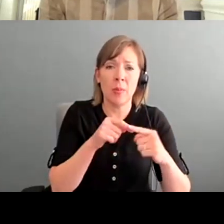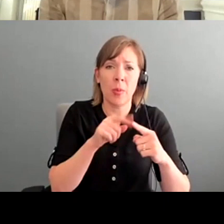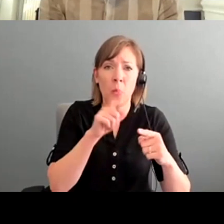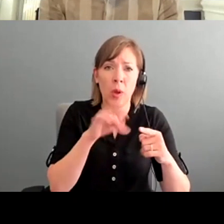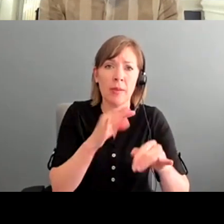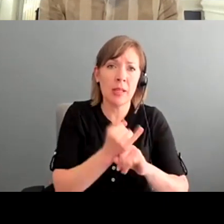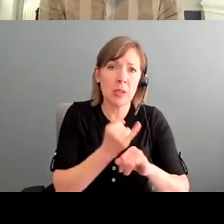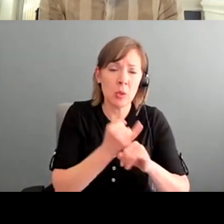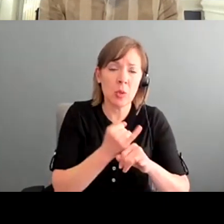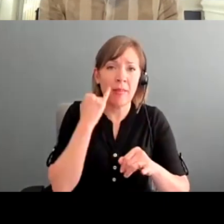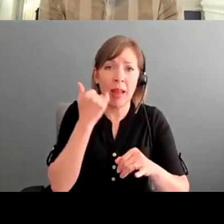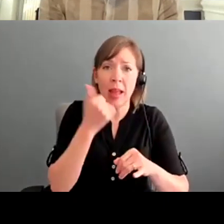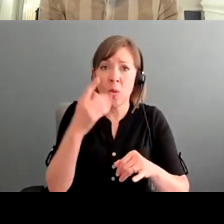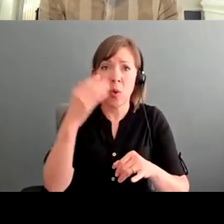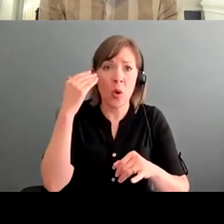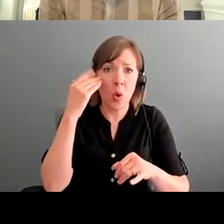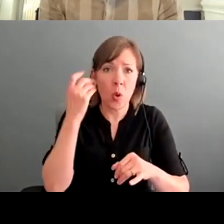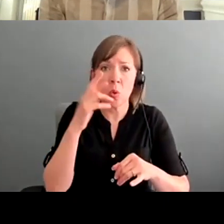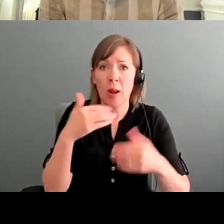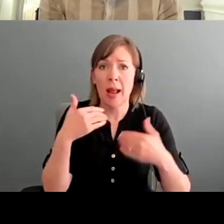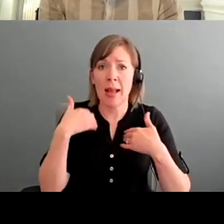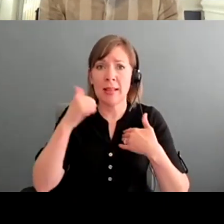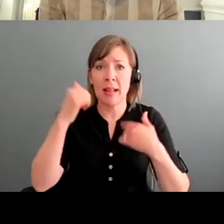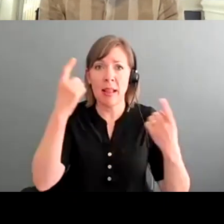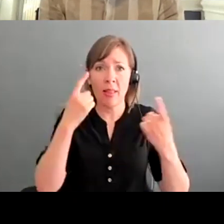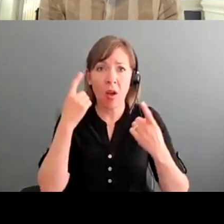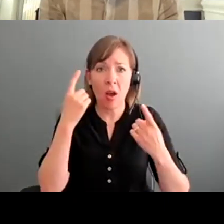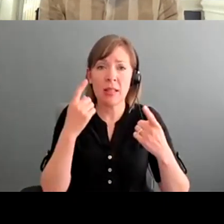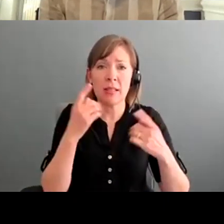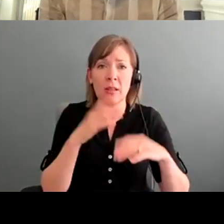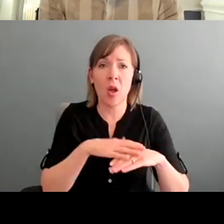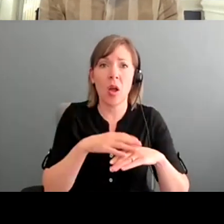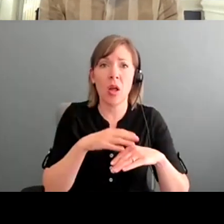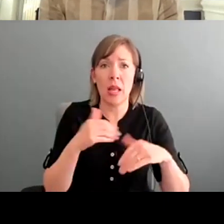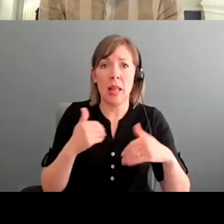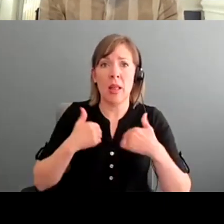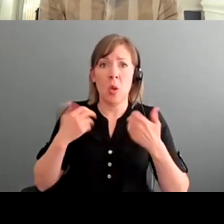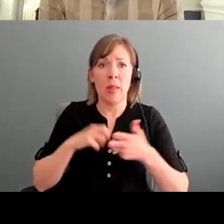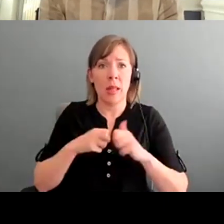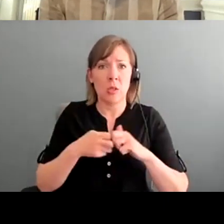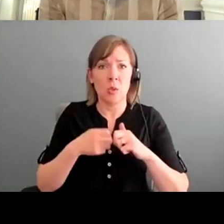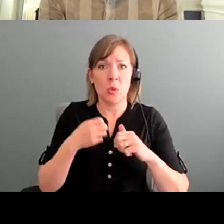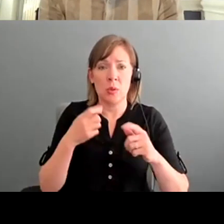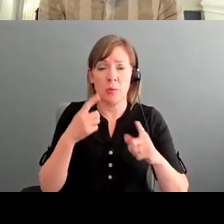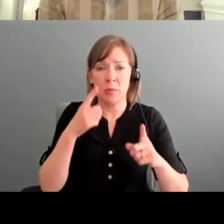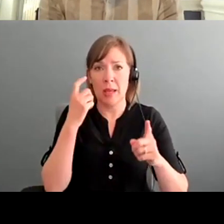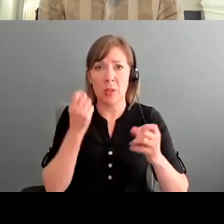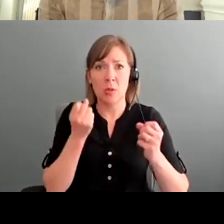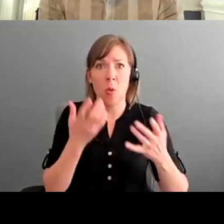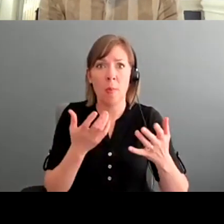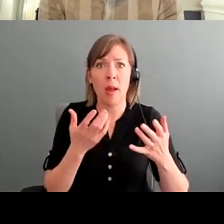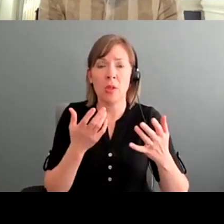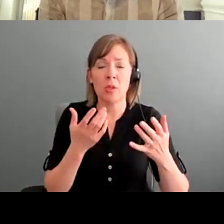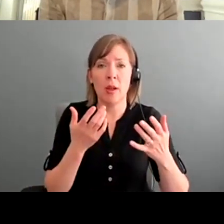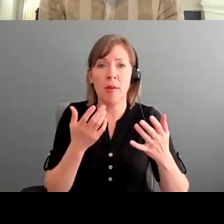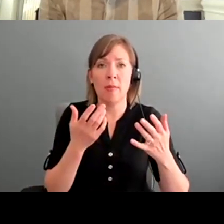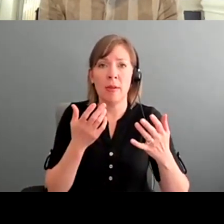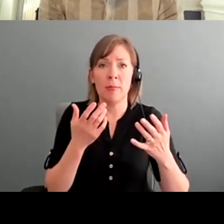question of institution, if anybody knows of or has any thoughts on this youth issue, since so much of